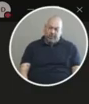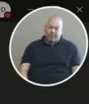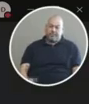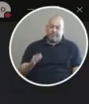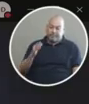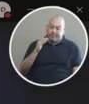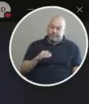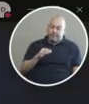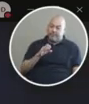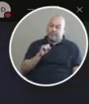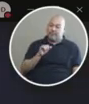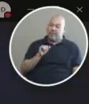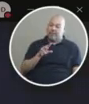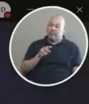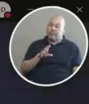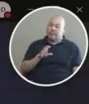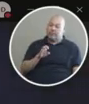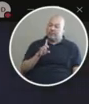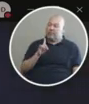Okay, Representative Salcido.